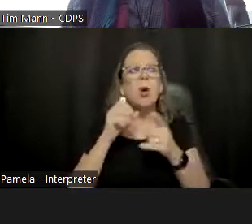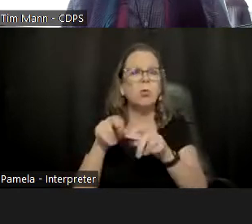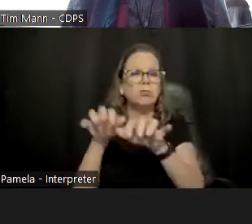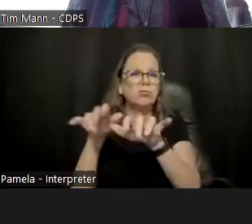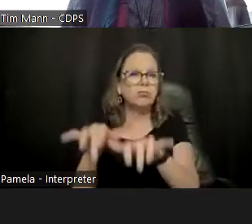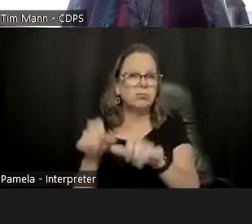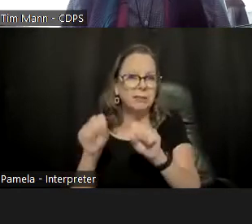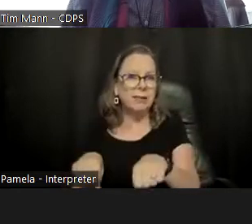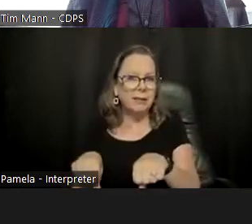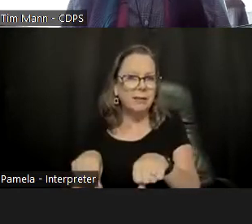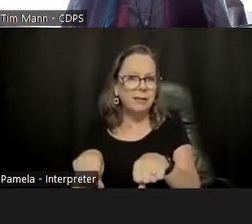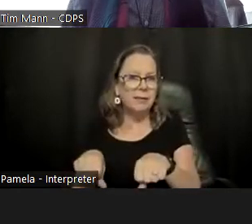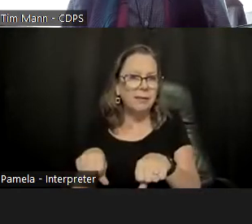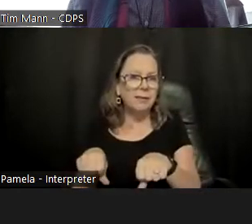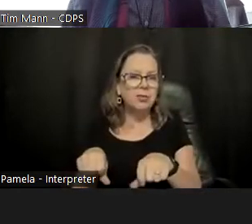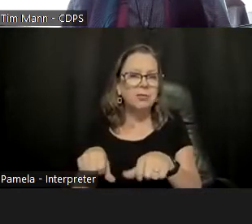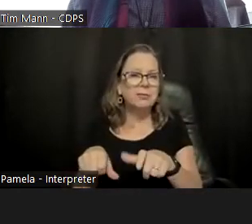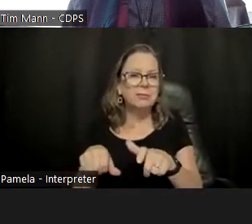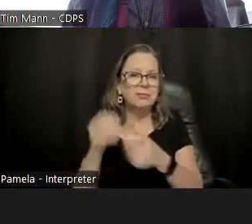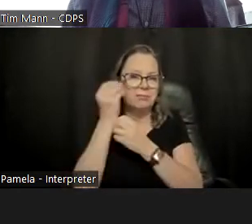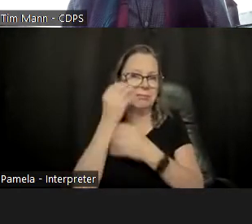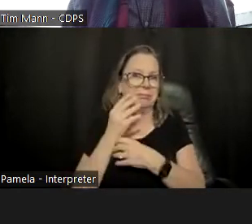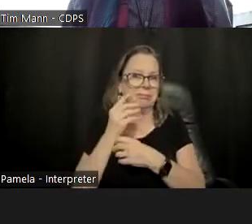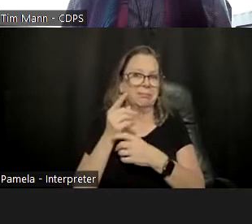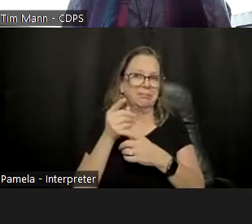typing. Just give me a cue that you're typing.